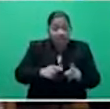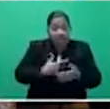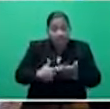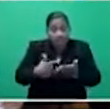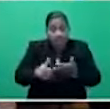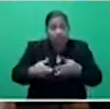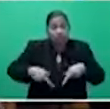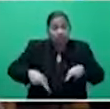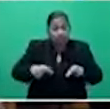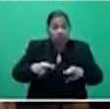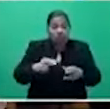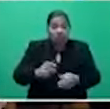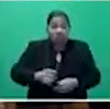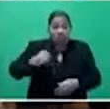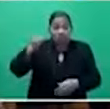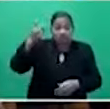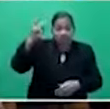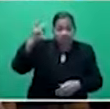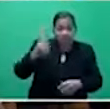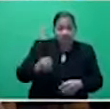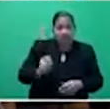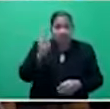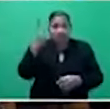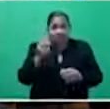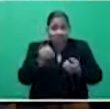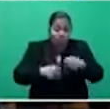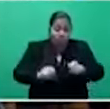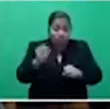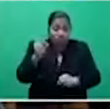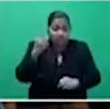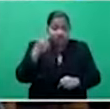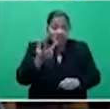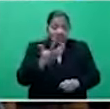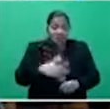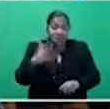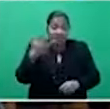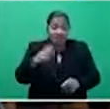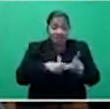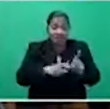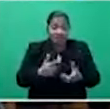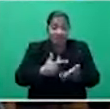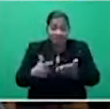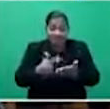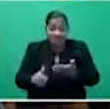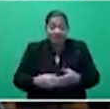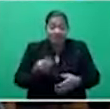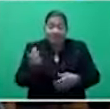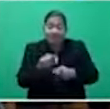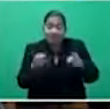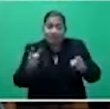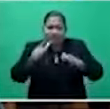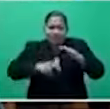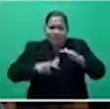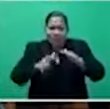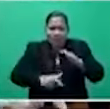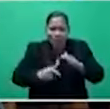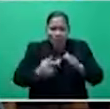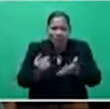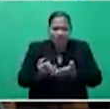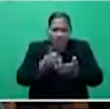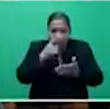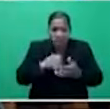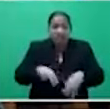street lights, the footpaths, a 99-year lease, and those people, some of them will be subsidized because low-income people, they need to align their